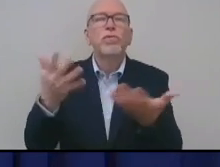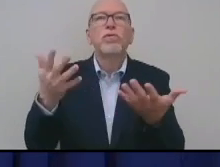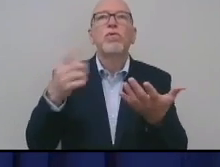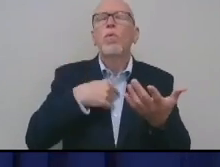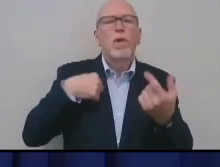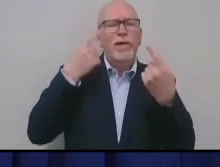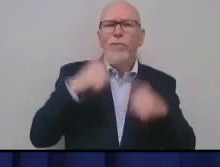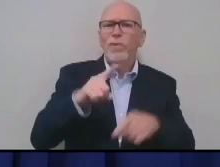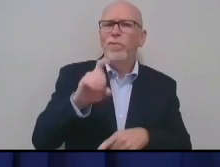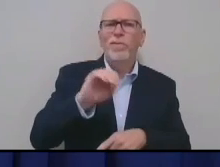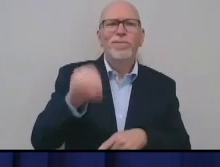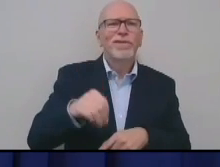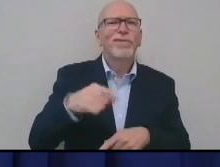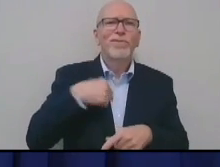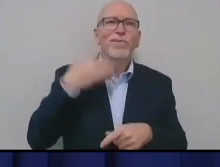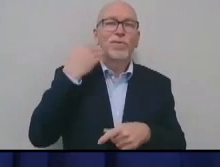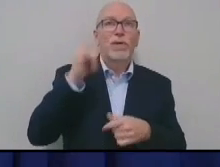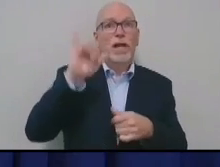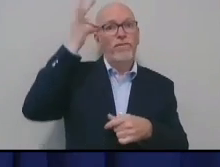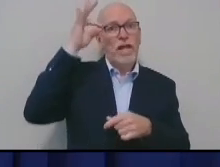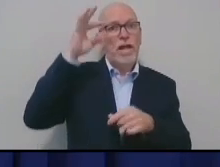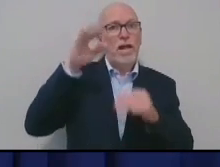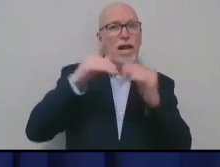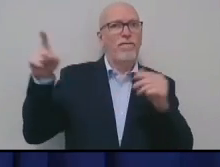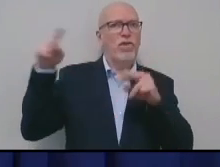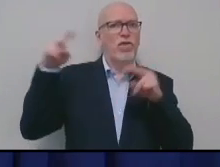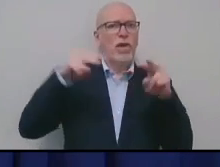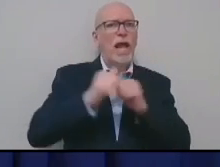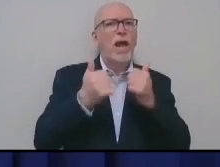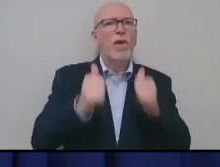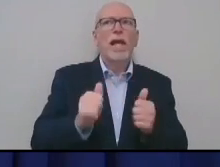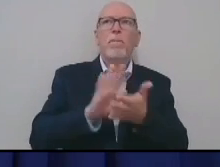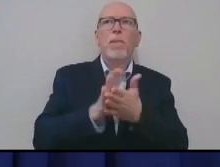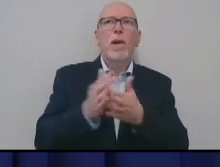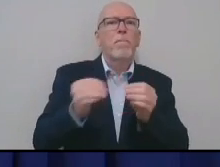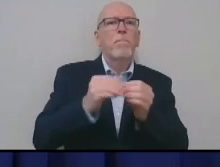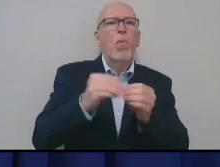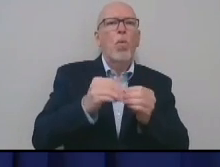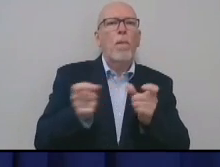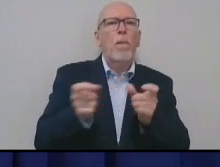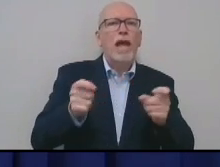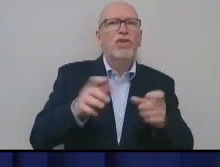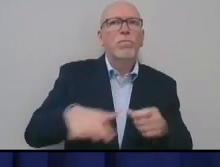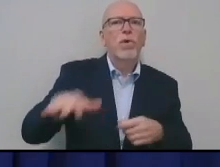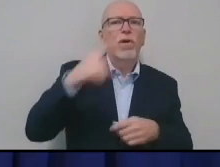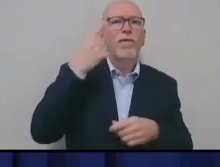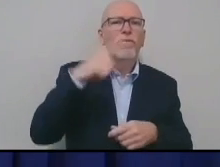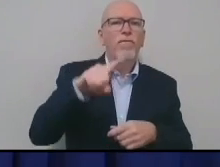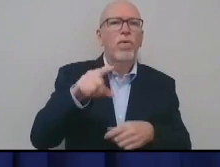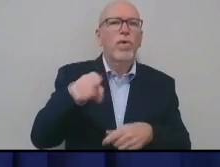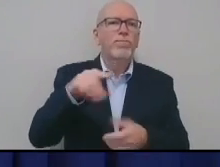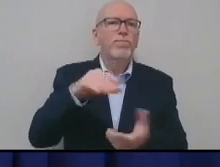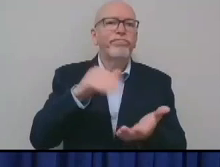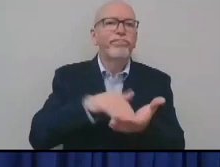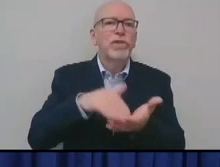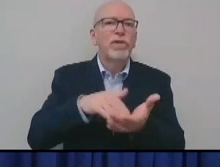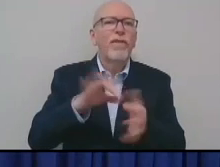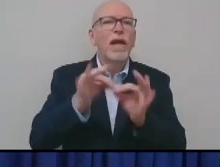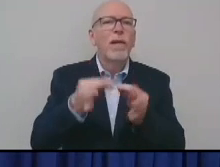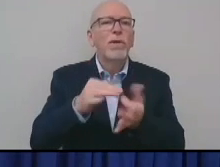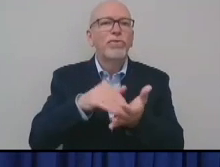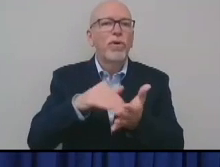that they're looking at this at the federal level as well. How can we make this more manageable for our outpatient providers?